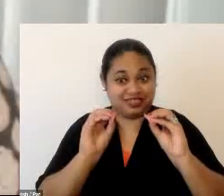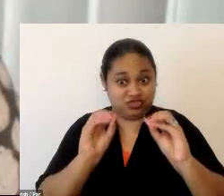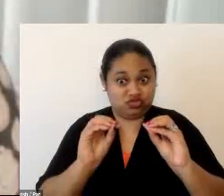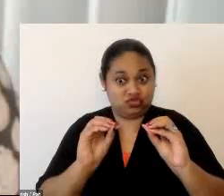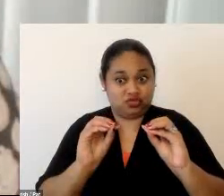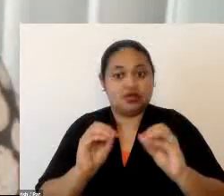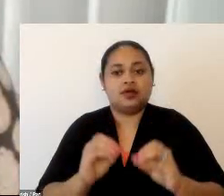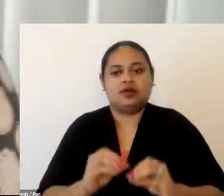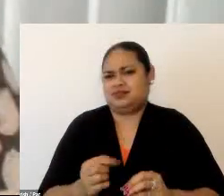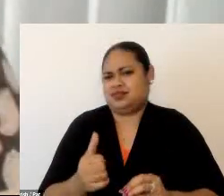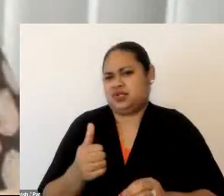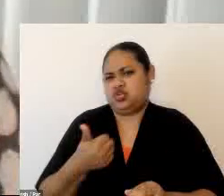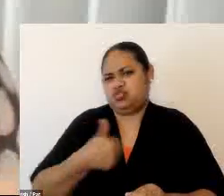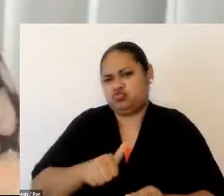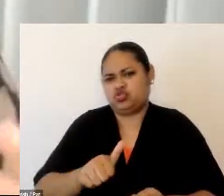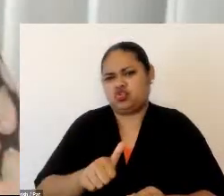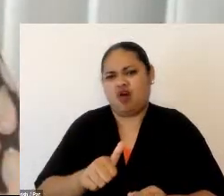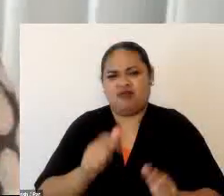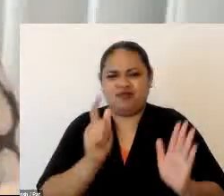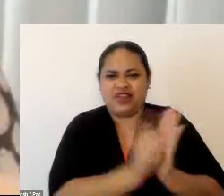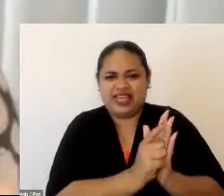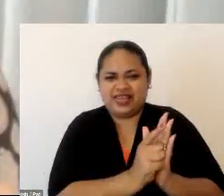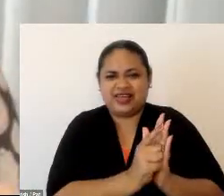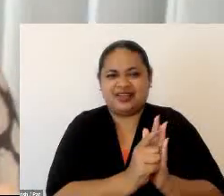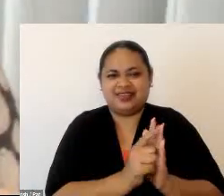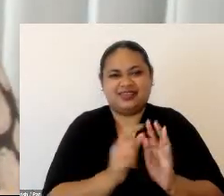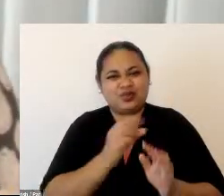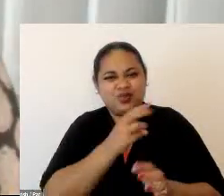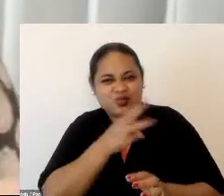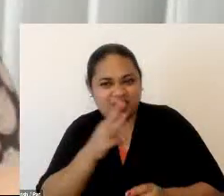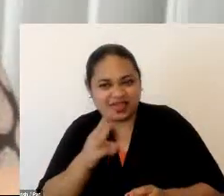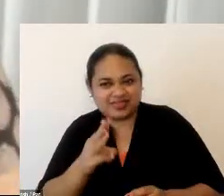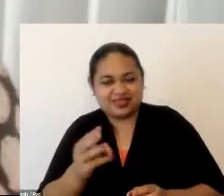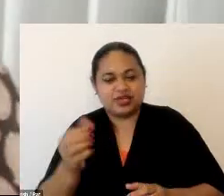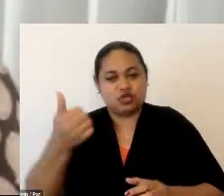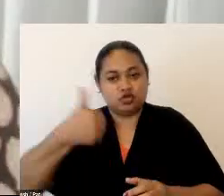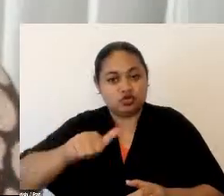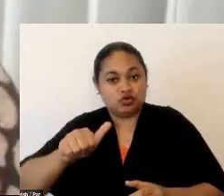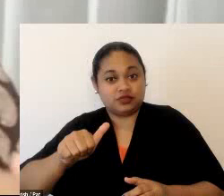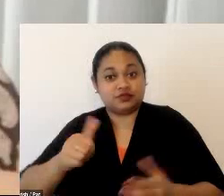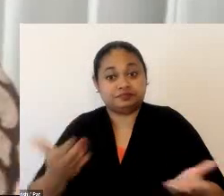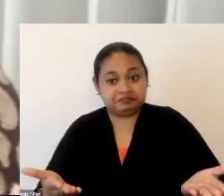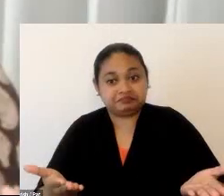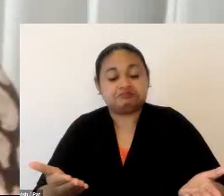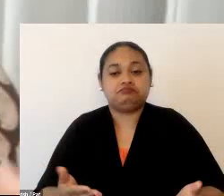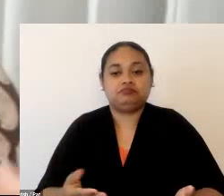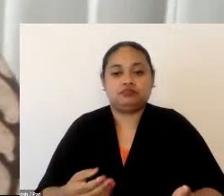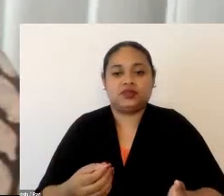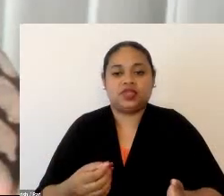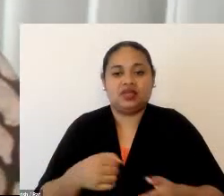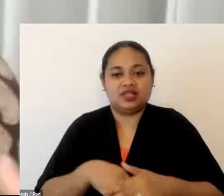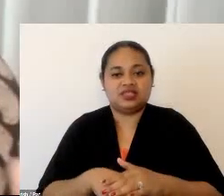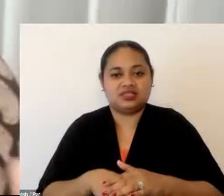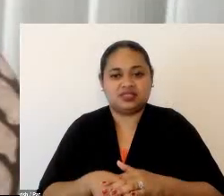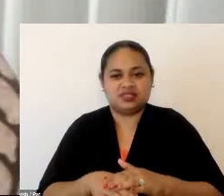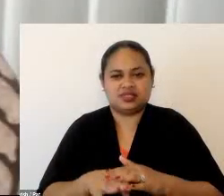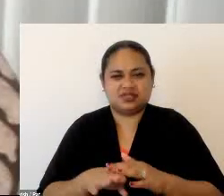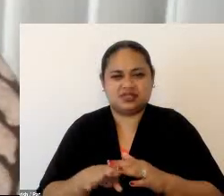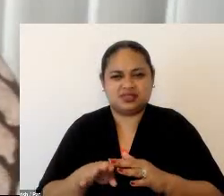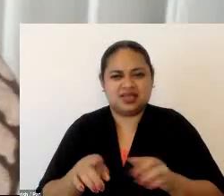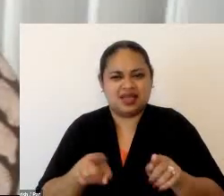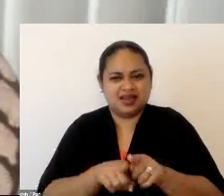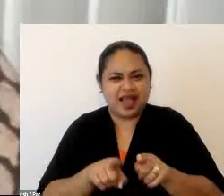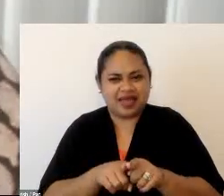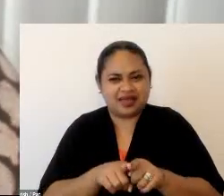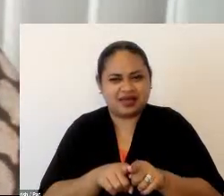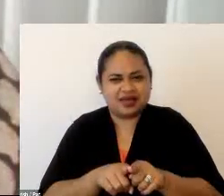these legal autonomous weapon systems that would put autonomous, you know, these robotic systems in charge of the life and death